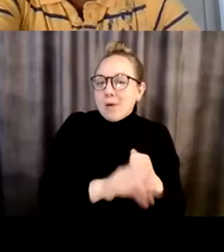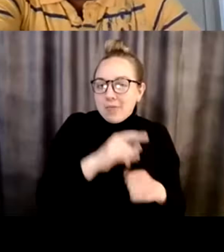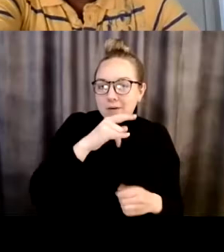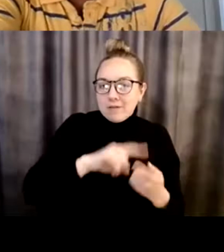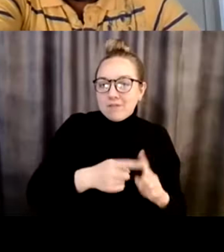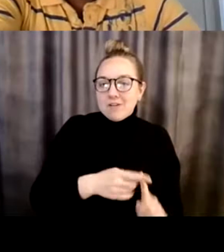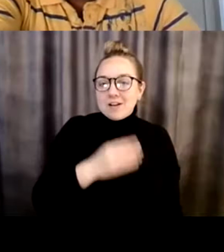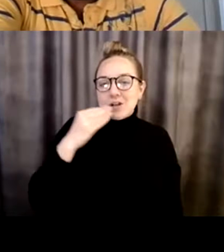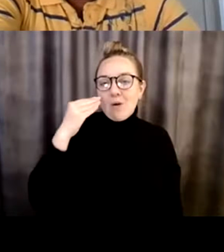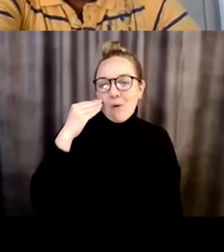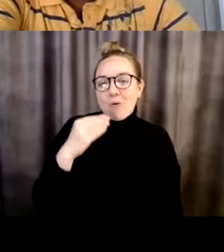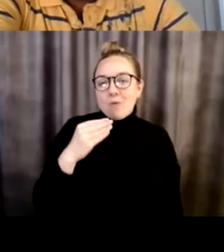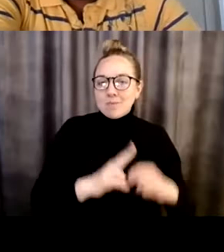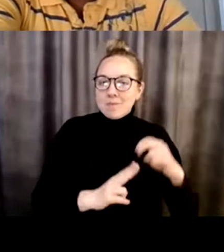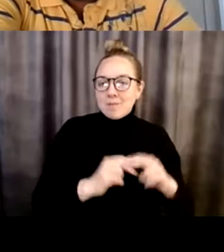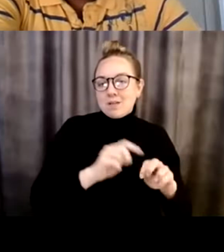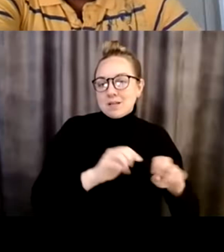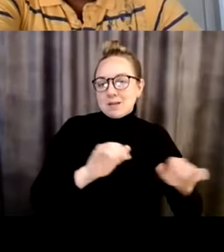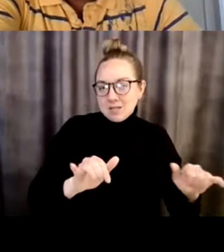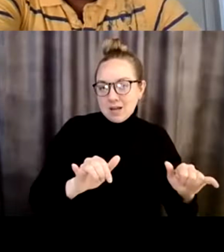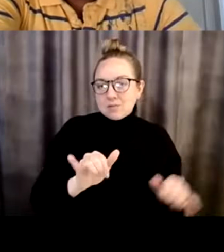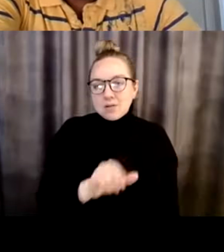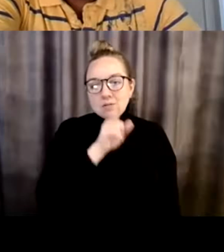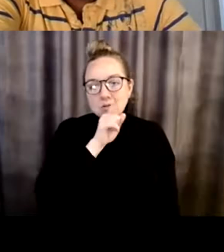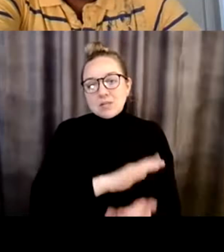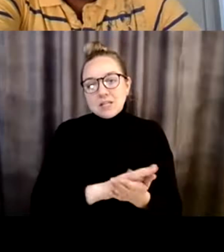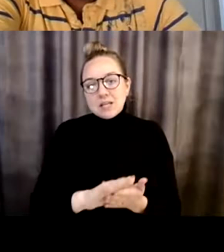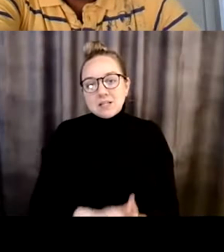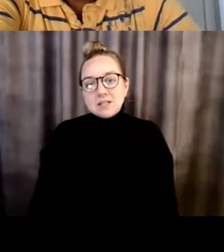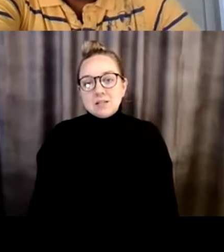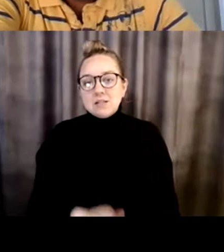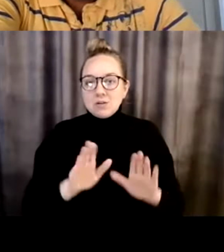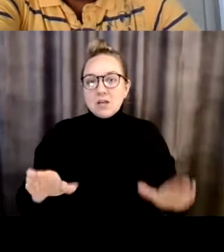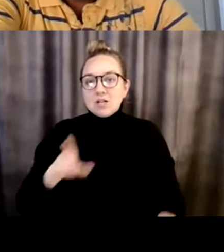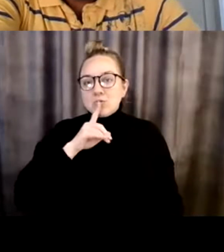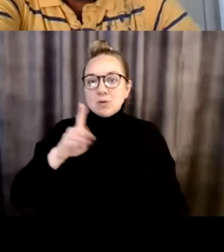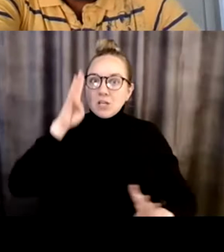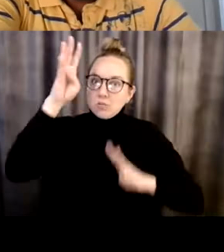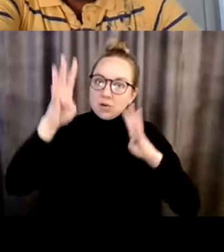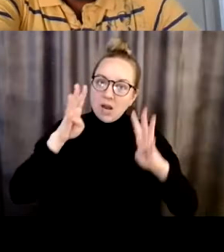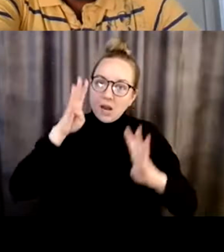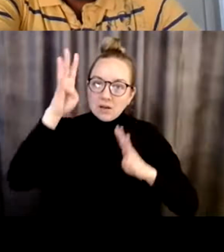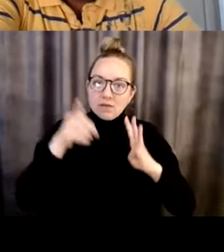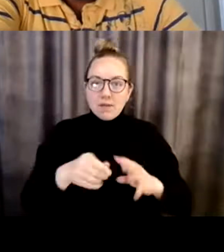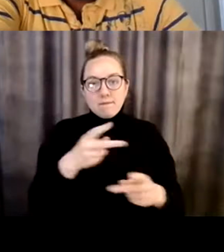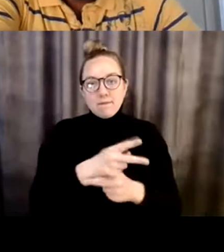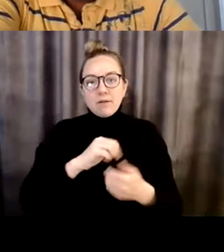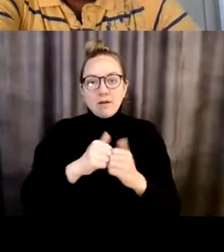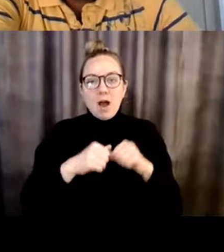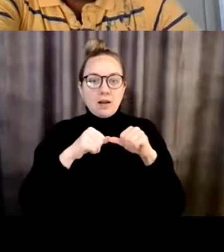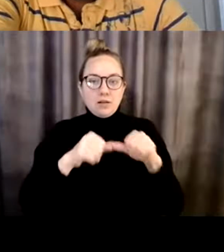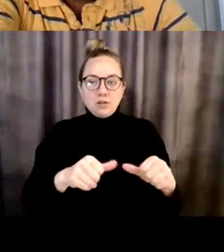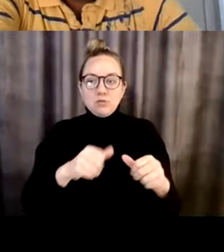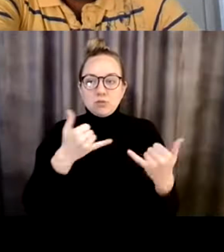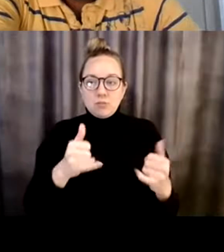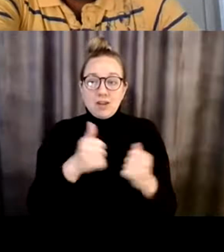blocks. So the children were really creative with coming up with how they could continue to still play with